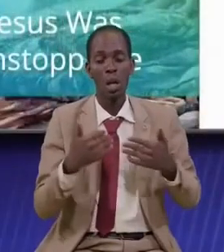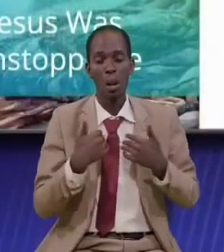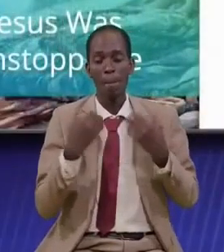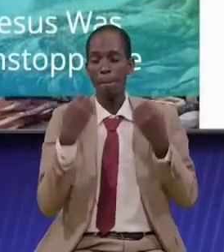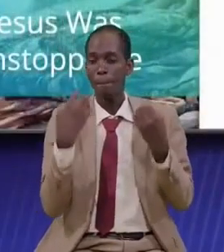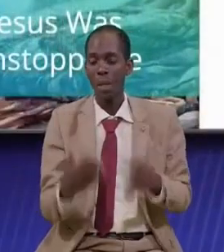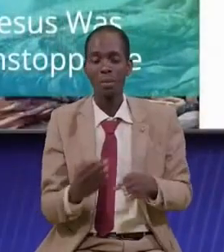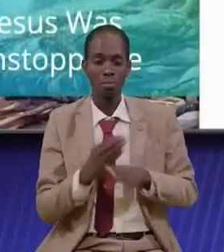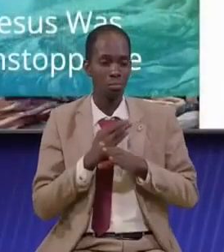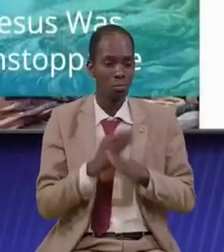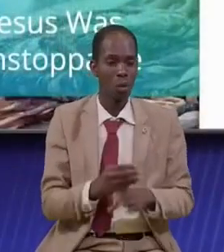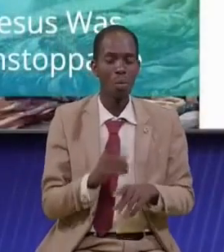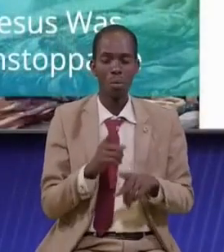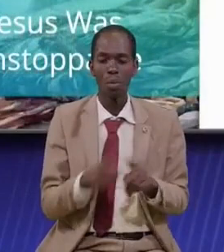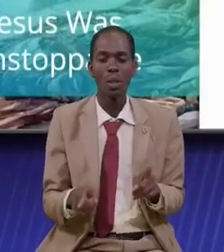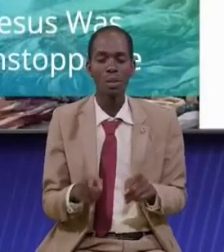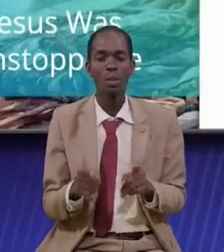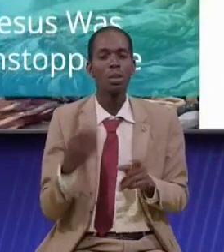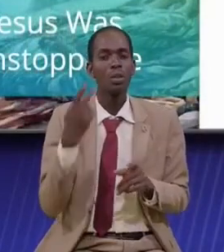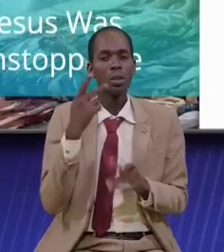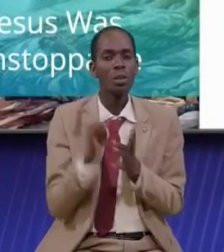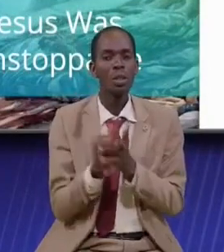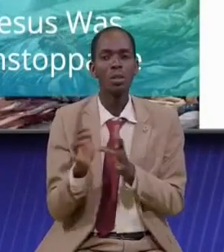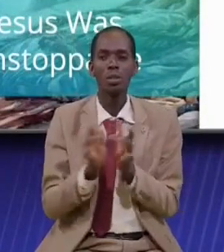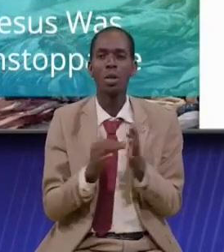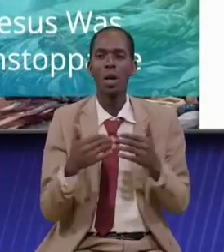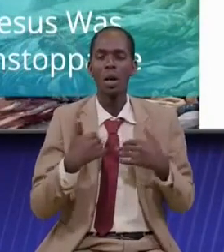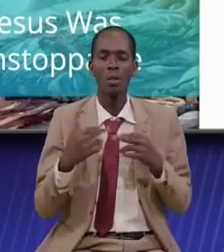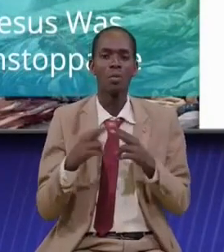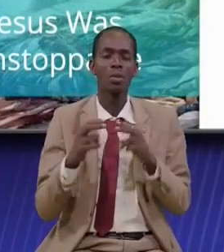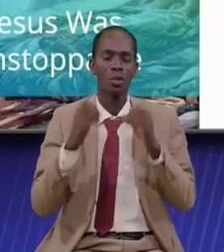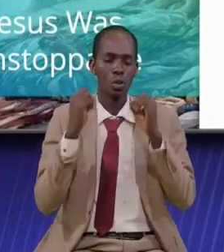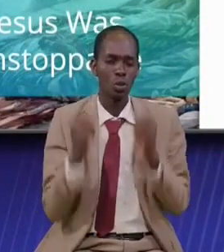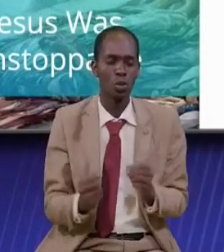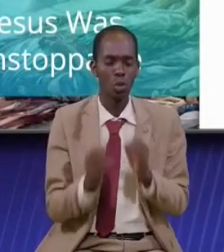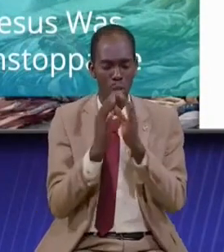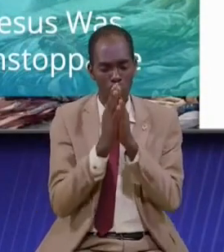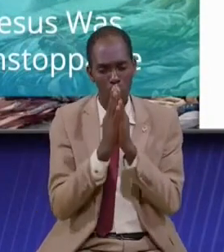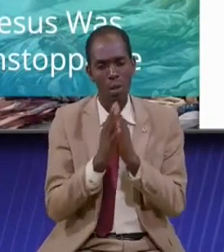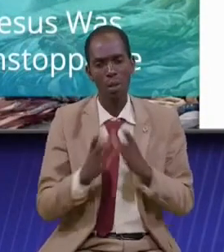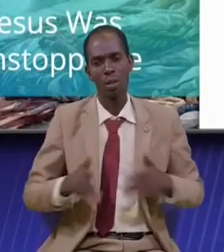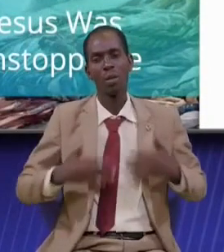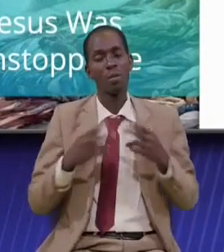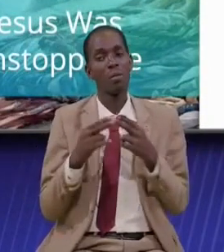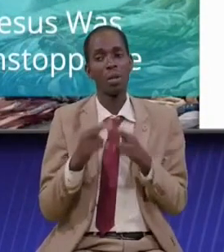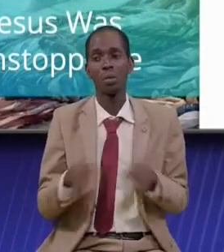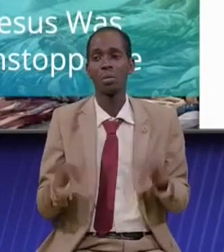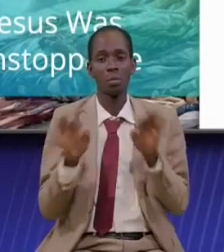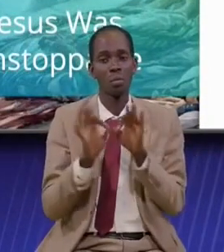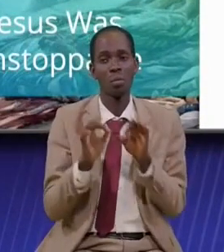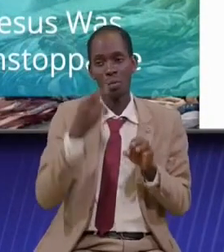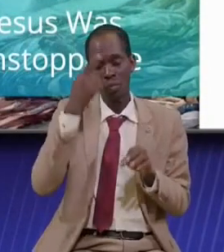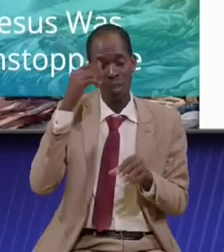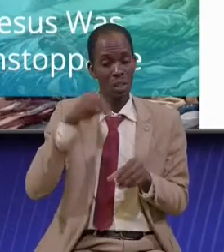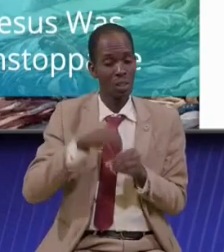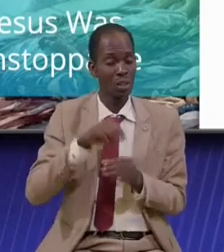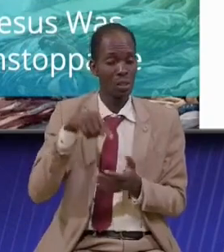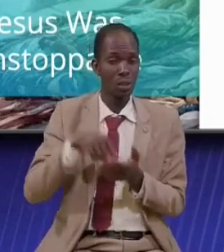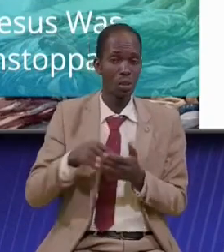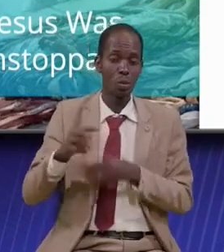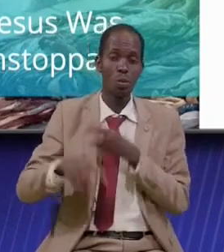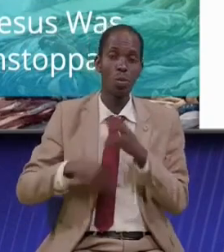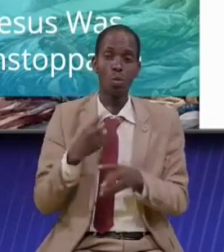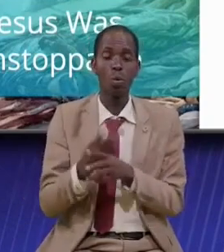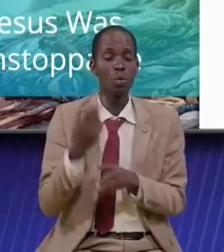prayerful life. He had a very strong prayer life. That's very important. Because in this generation, we see a lot of young